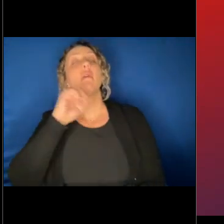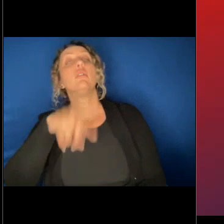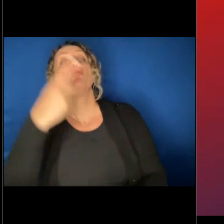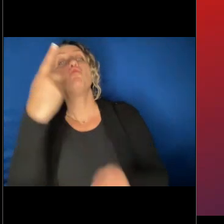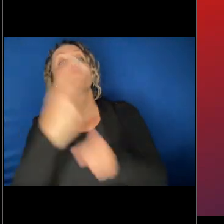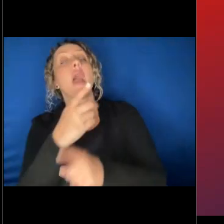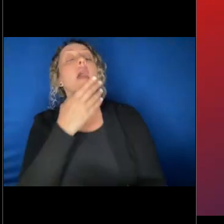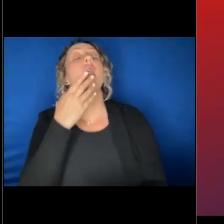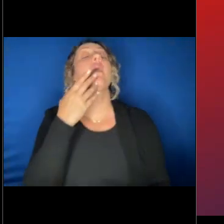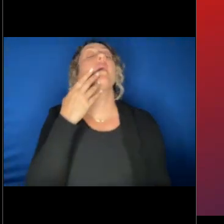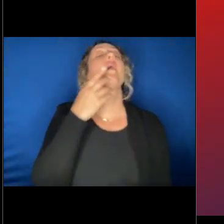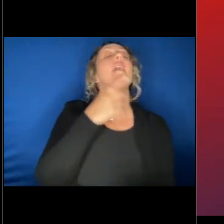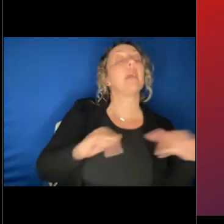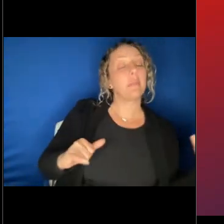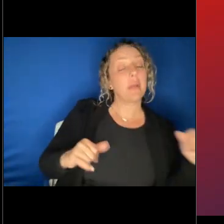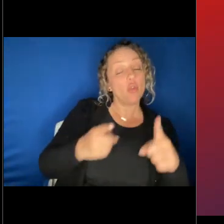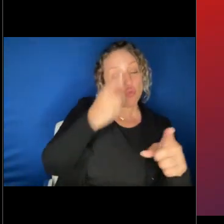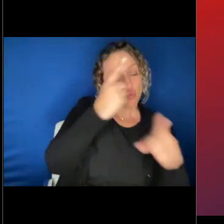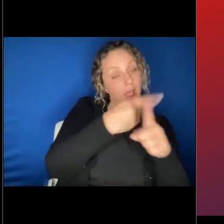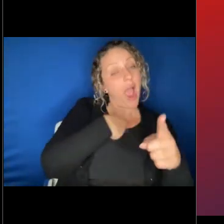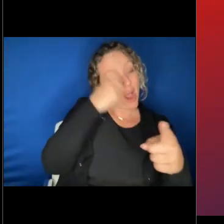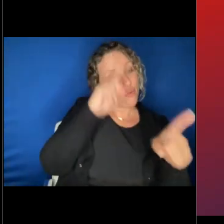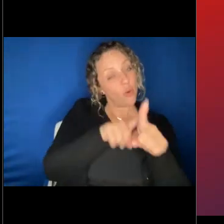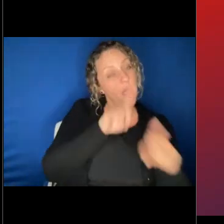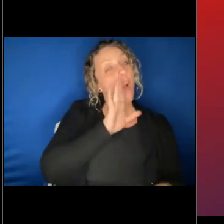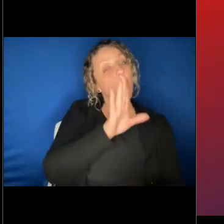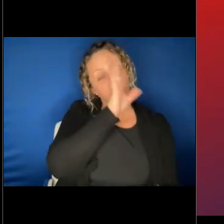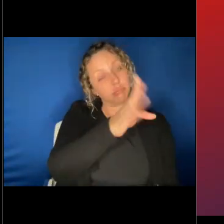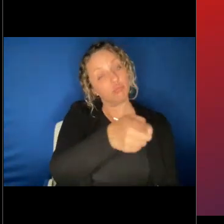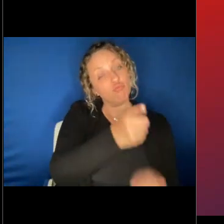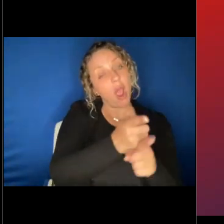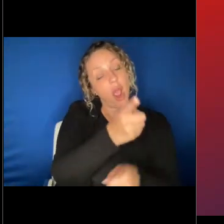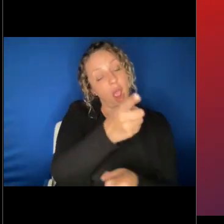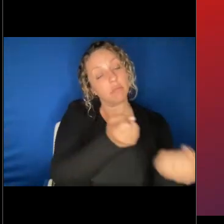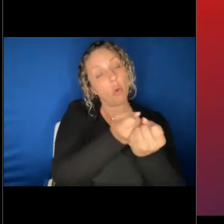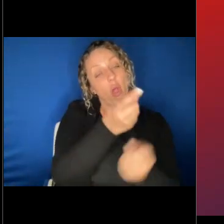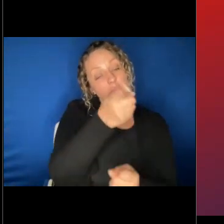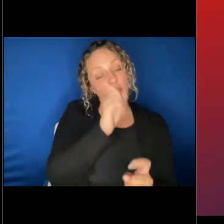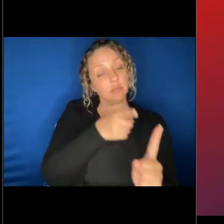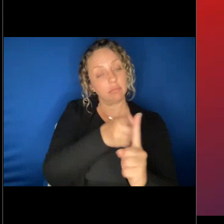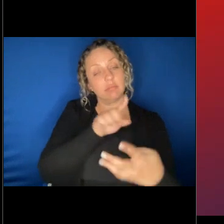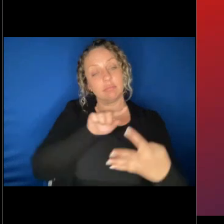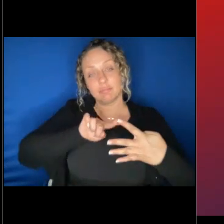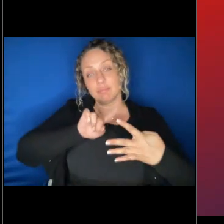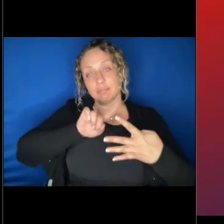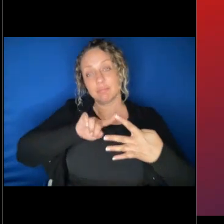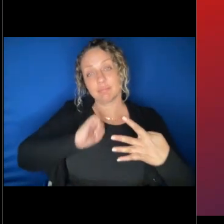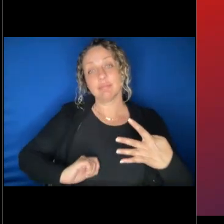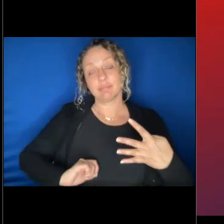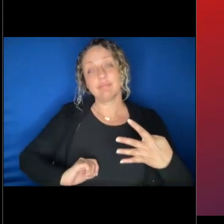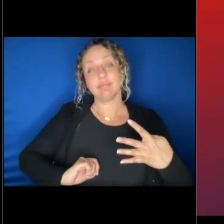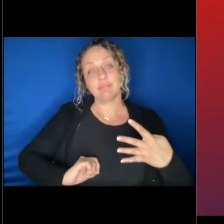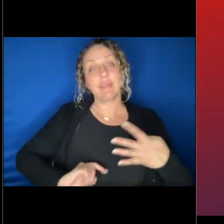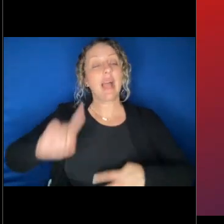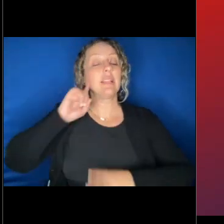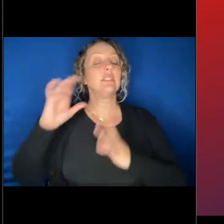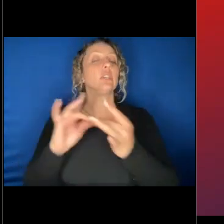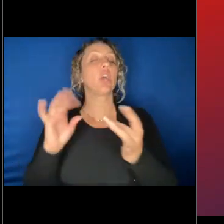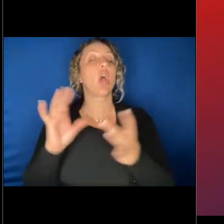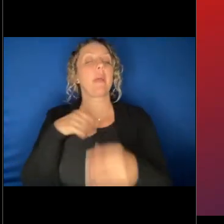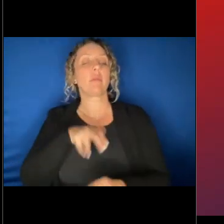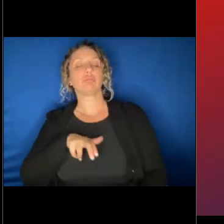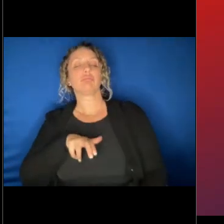I think you're right, and you are definitely right. This is the way to go. And just in listening to the comments while I was sitting back